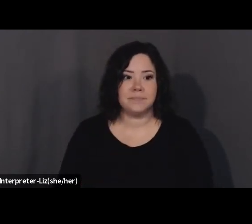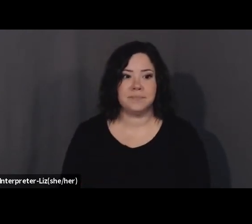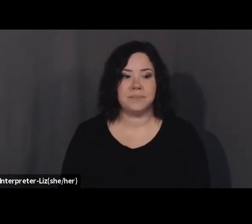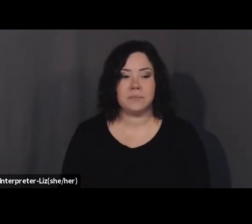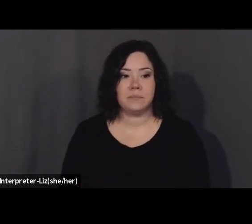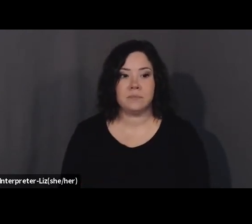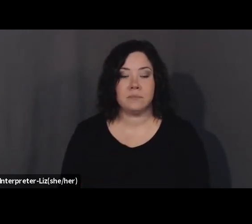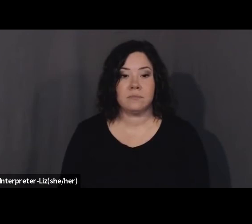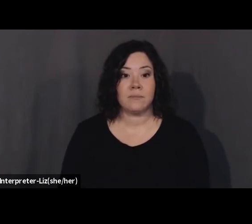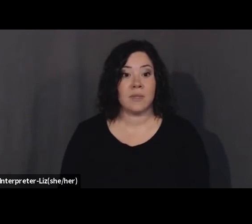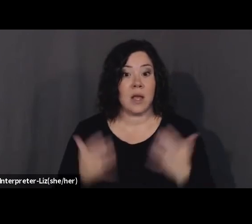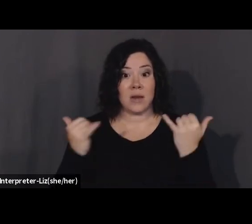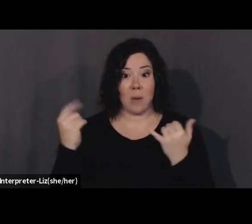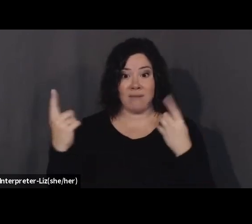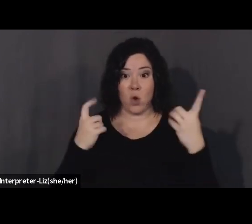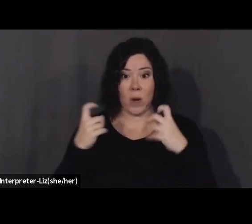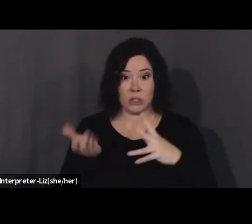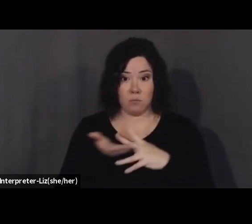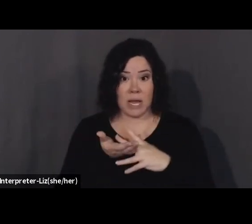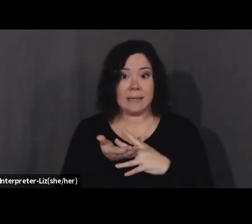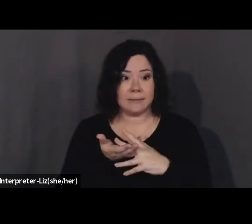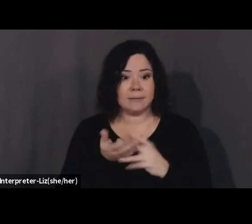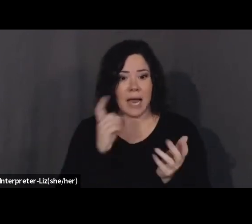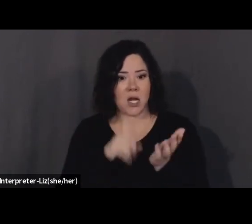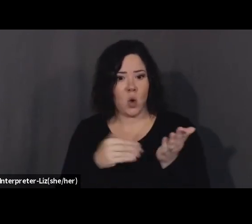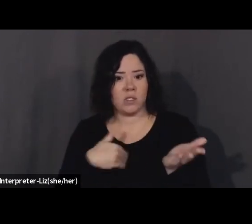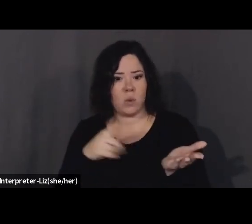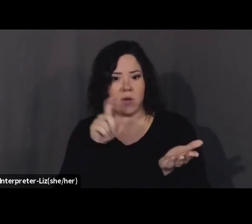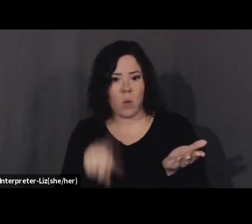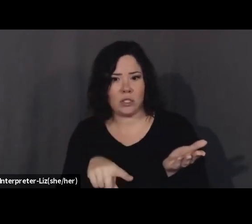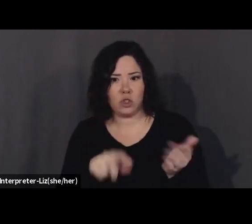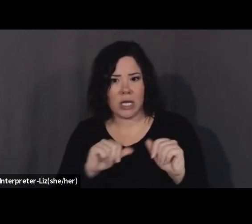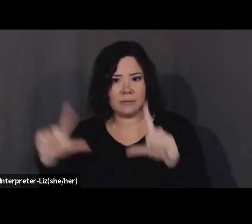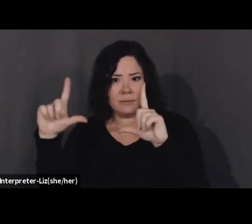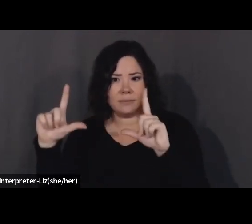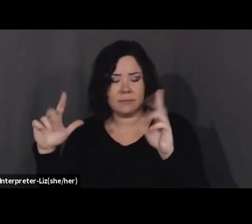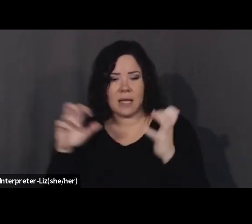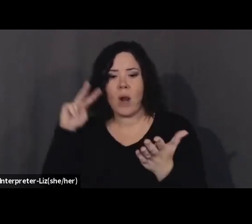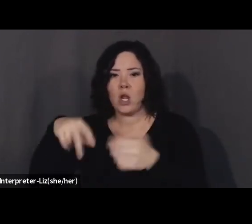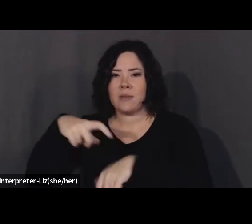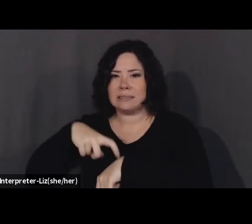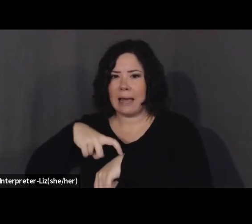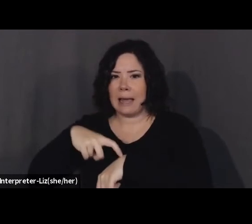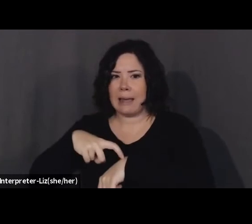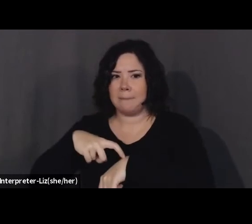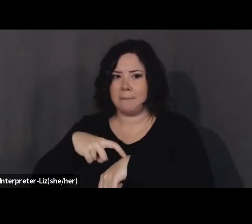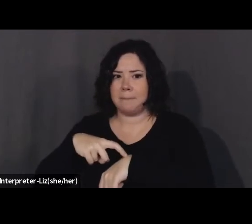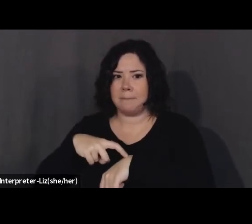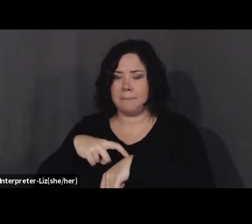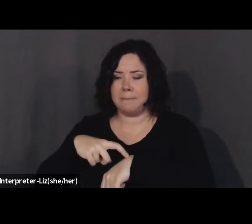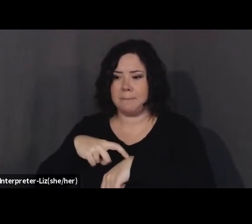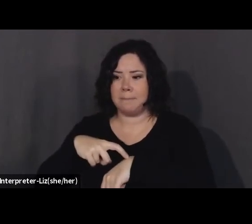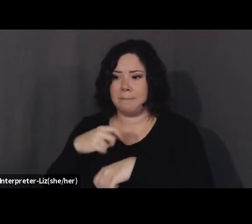So I think we have a quick question break. I see we have a question here. I do want to look at the time to make sure that we